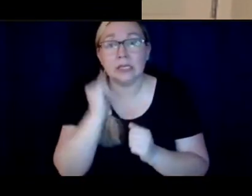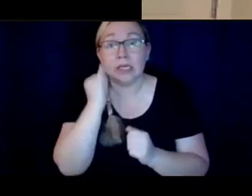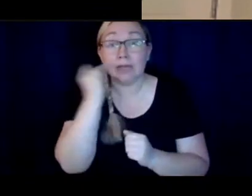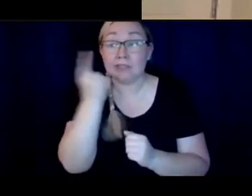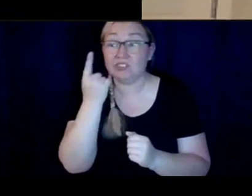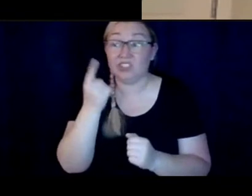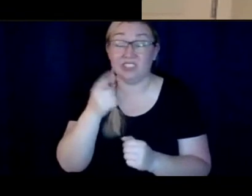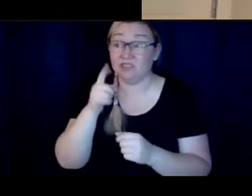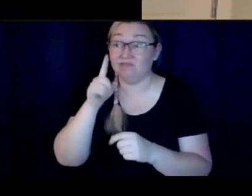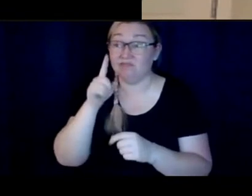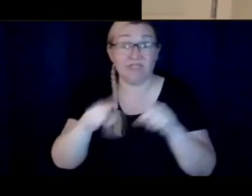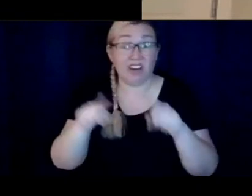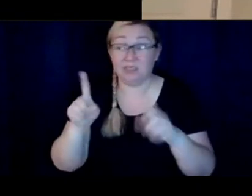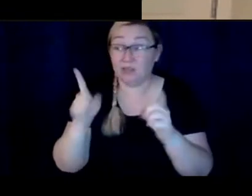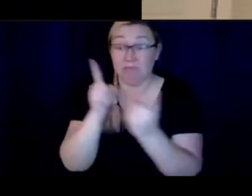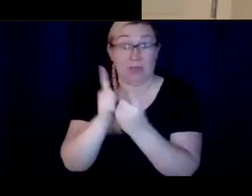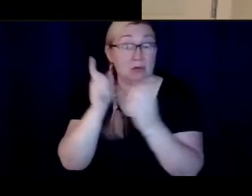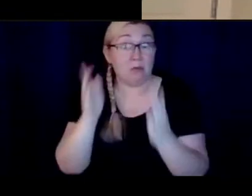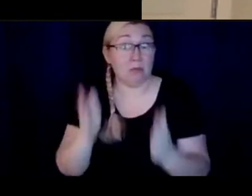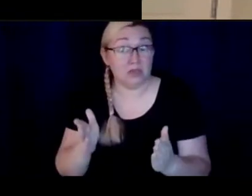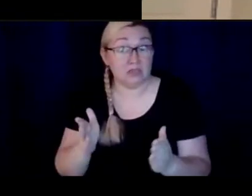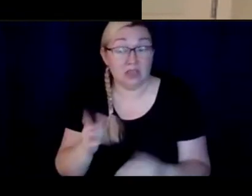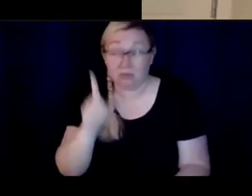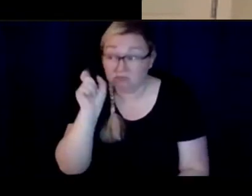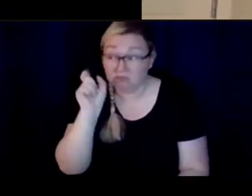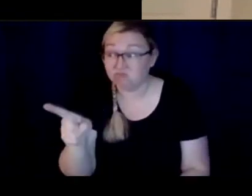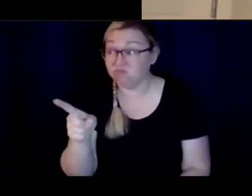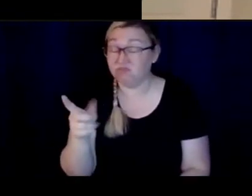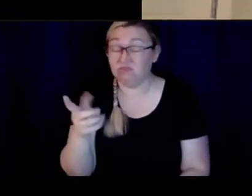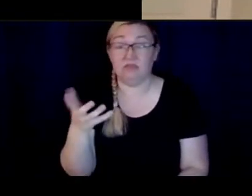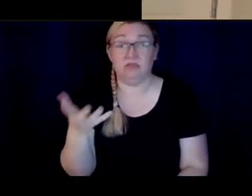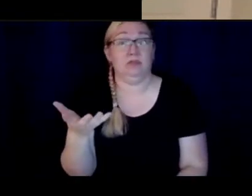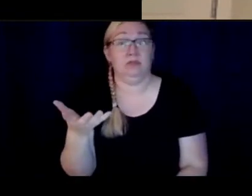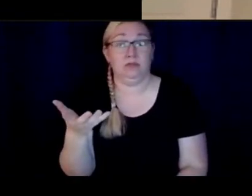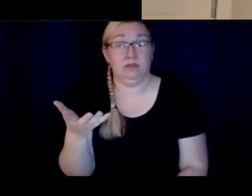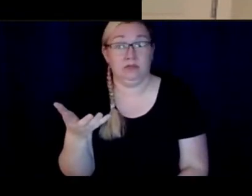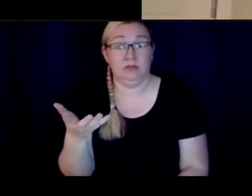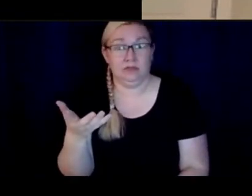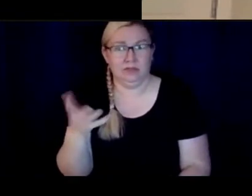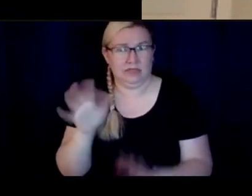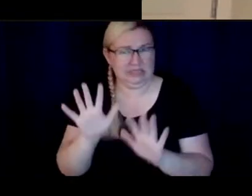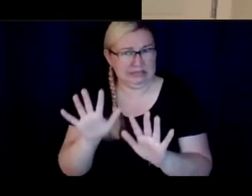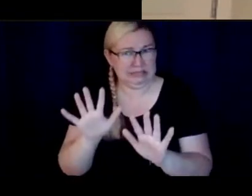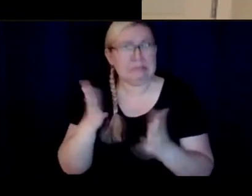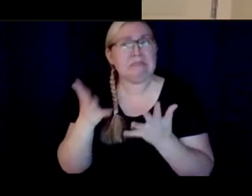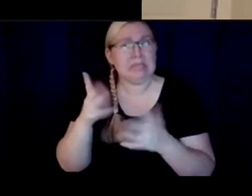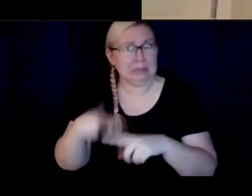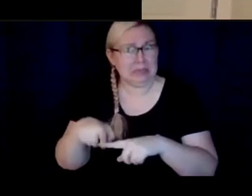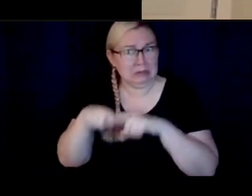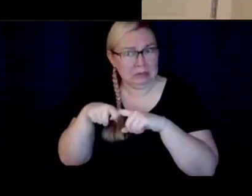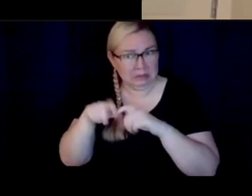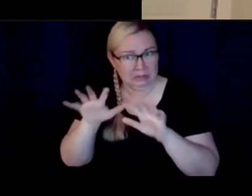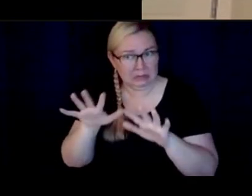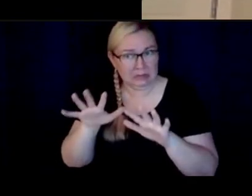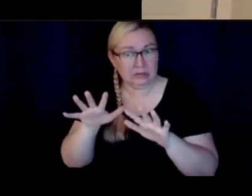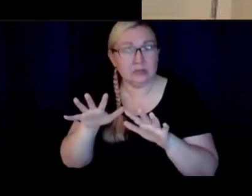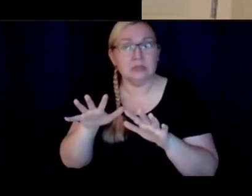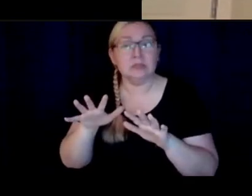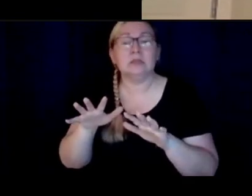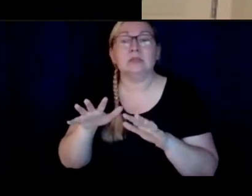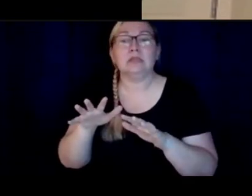just randomly met somebody, maybe hold up a bit, just see how